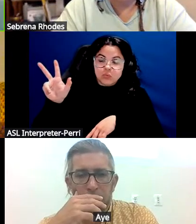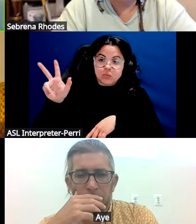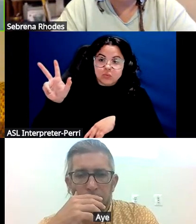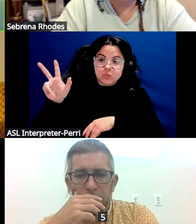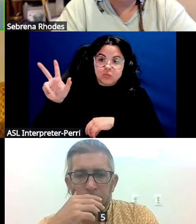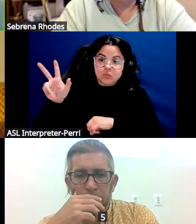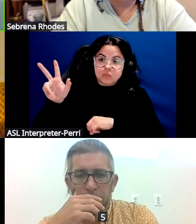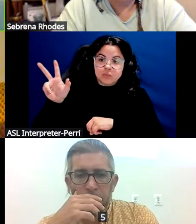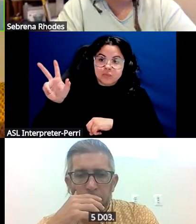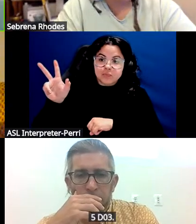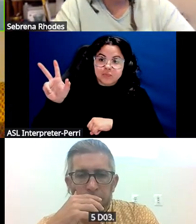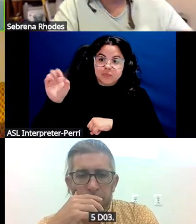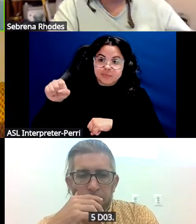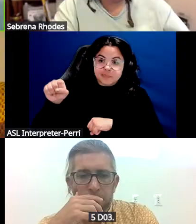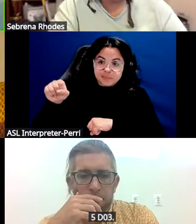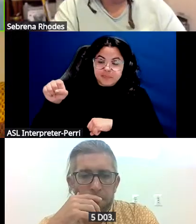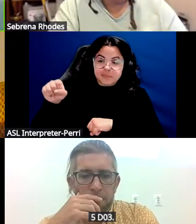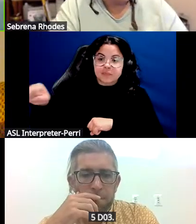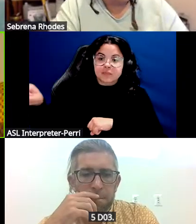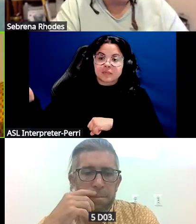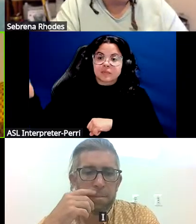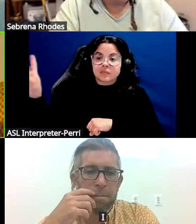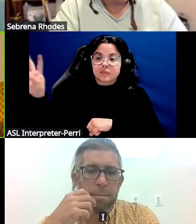5D03, Aye.